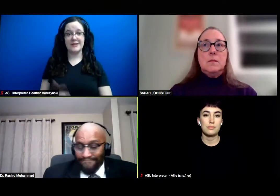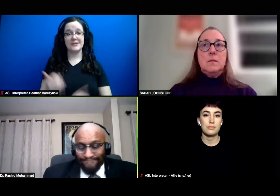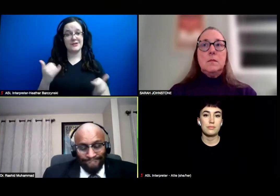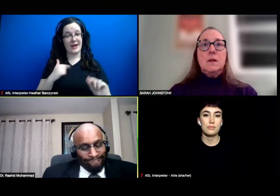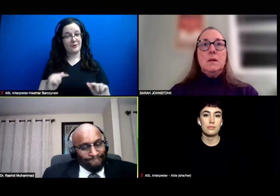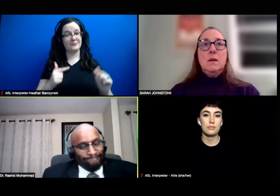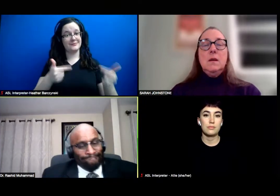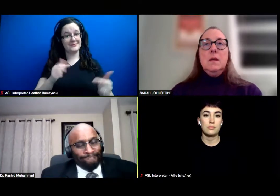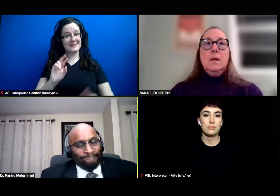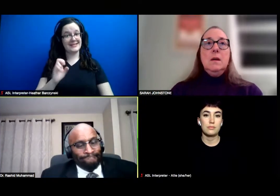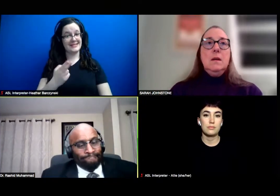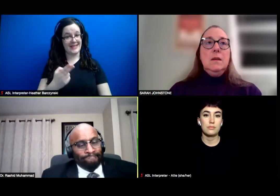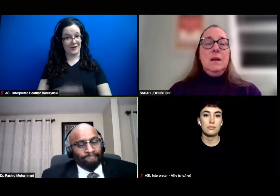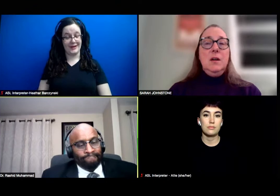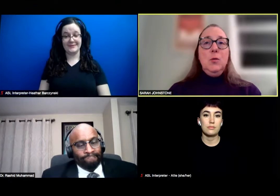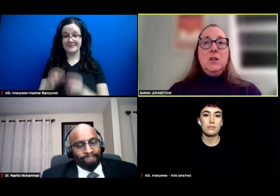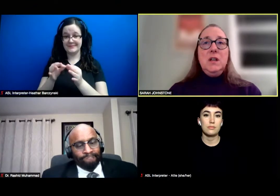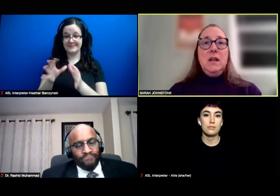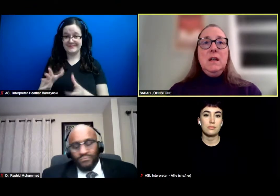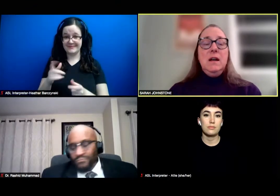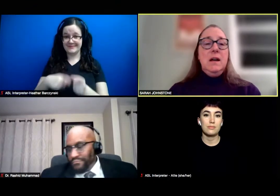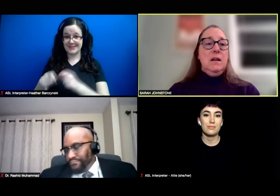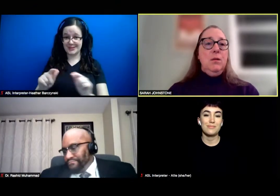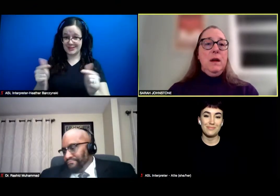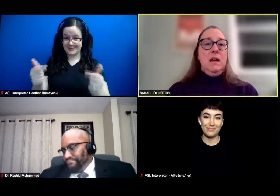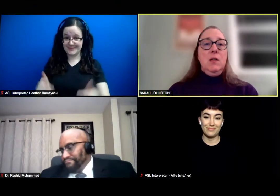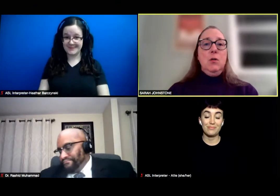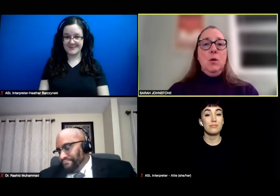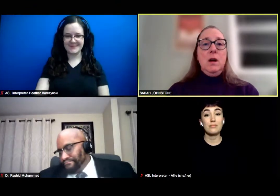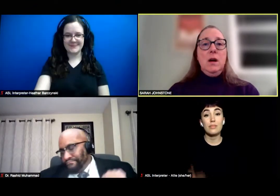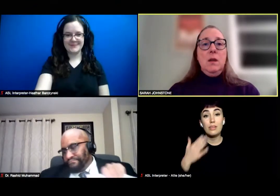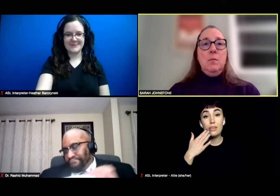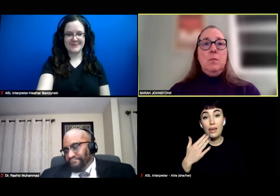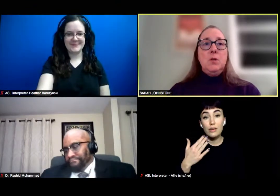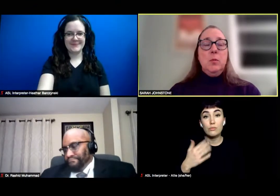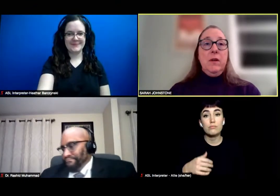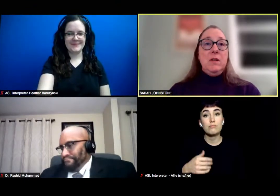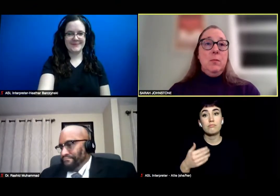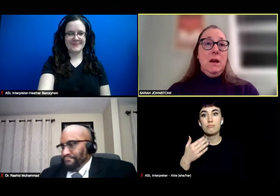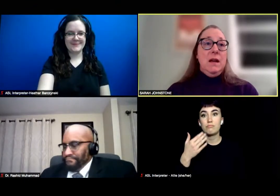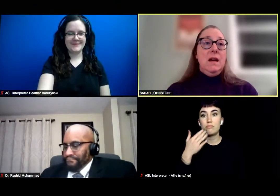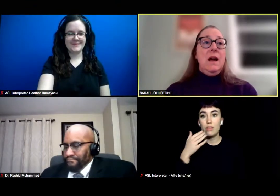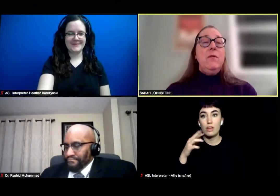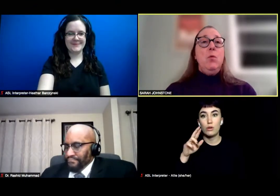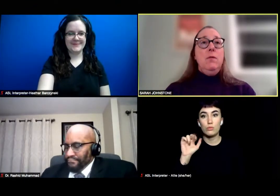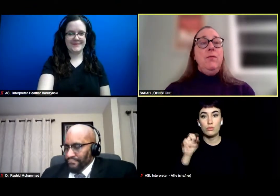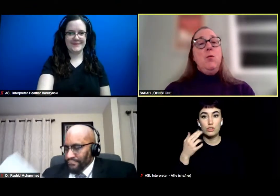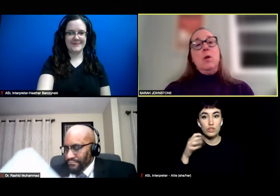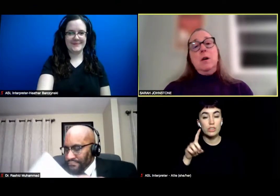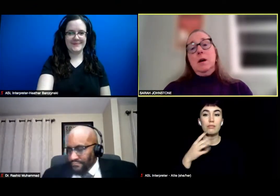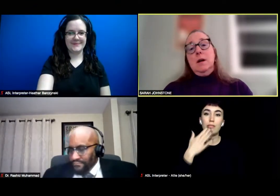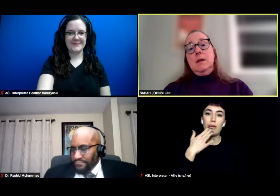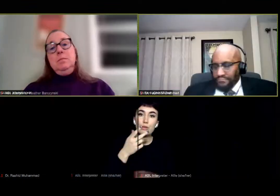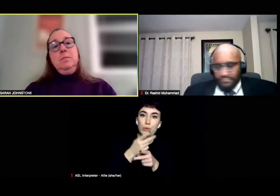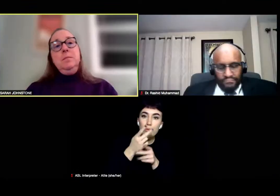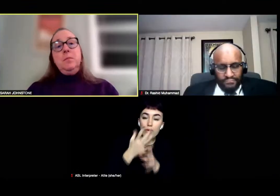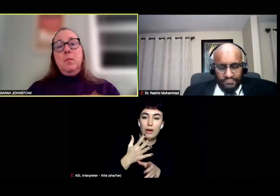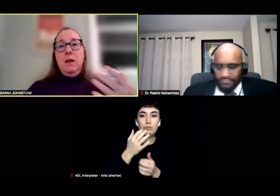Johnston. Thank you, Rashid, and thank you, Supervisor Maley, everyone